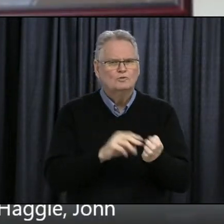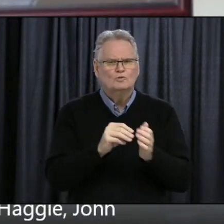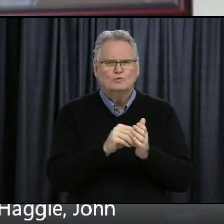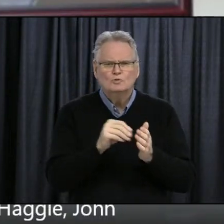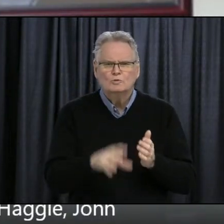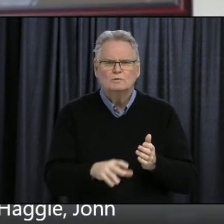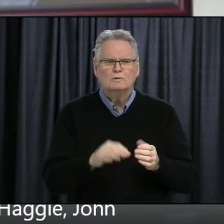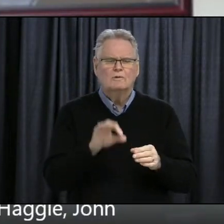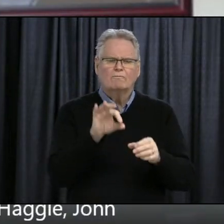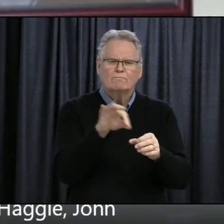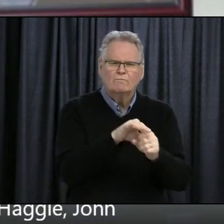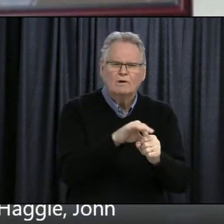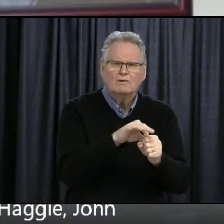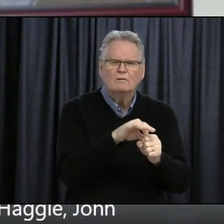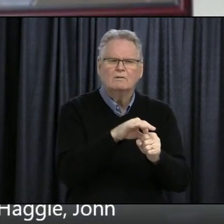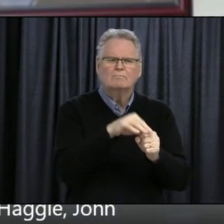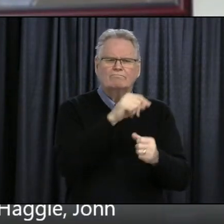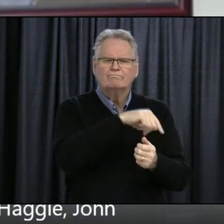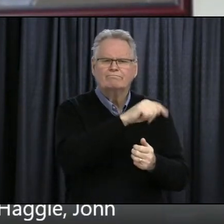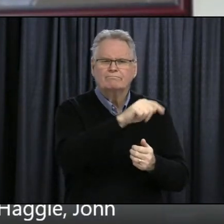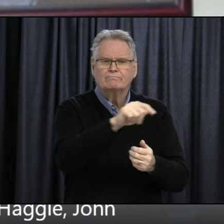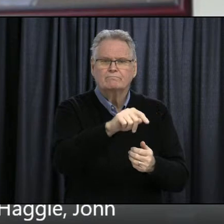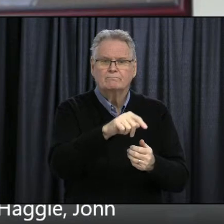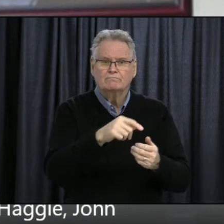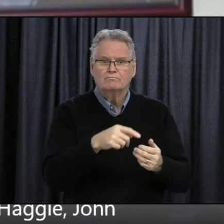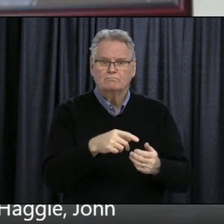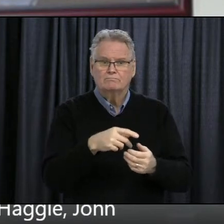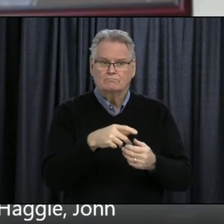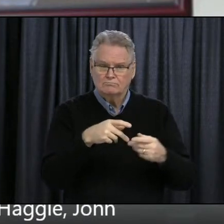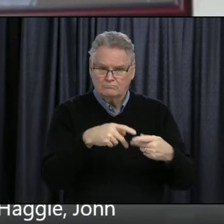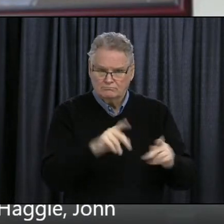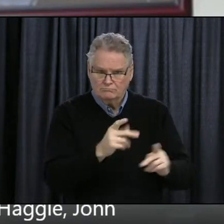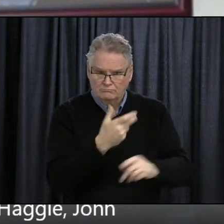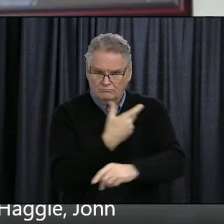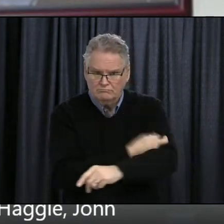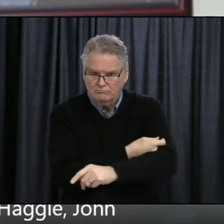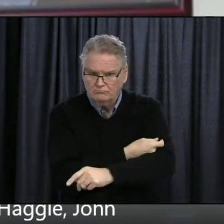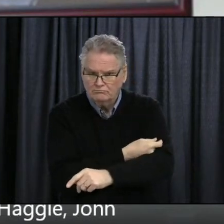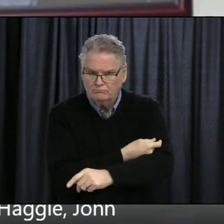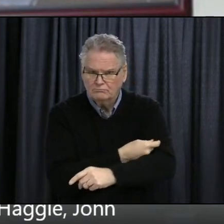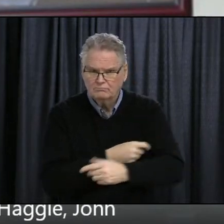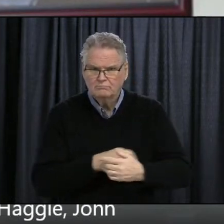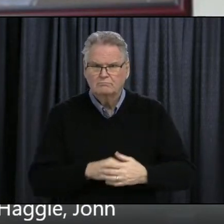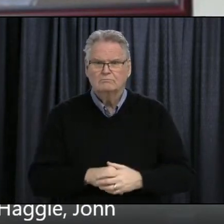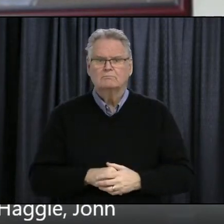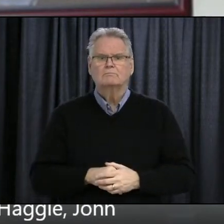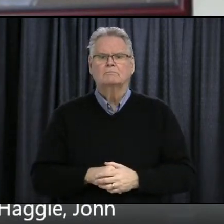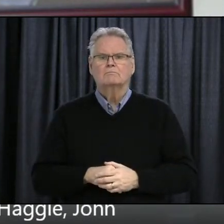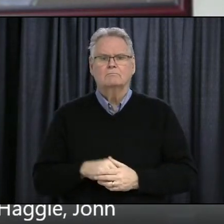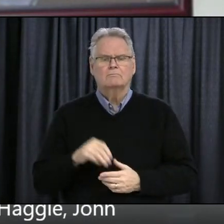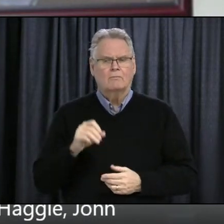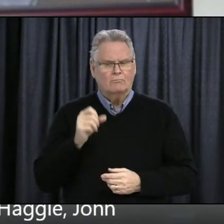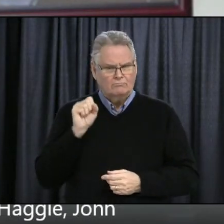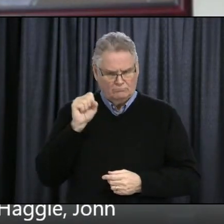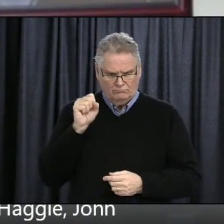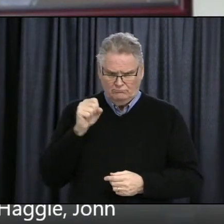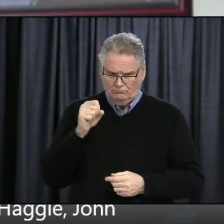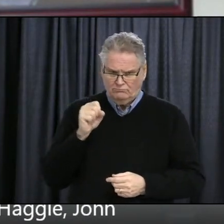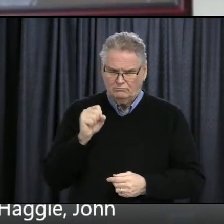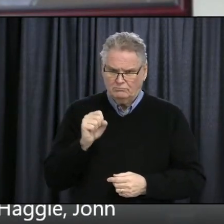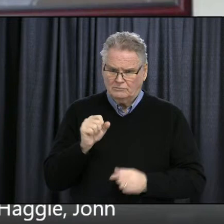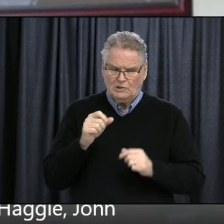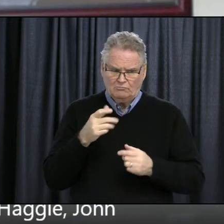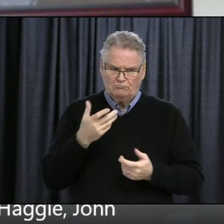Are we utilizing that? We would if we had the need to. Unfortunately, the challenge has been we